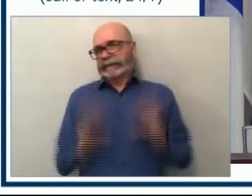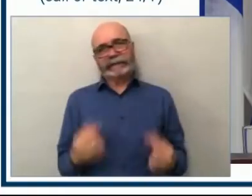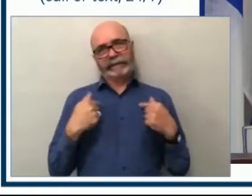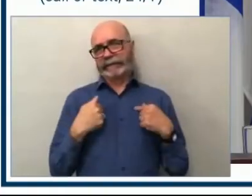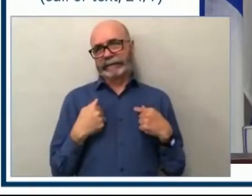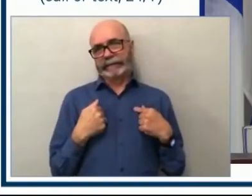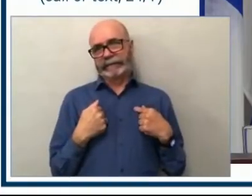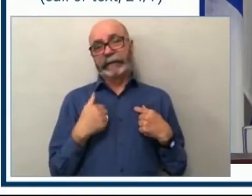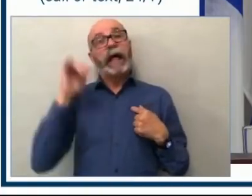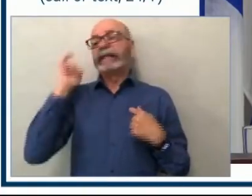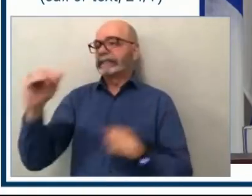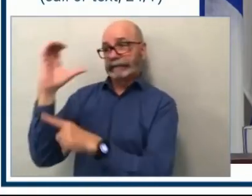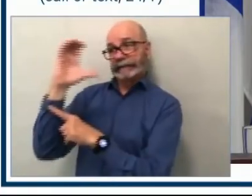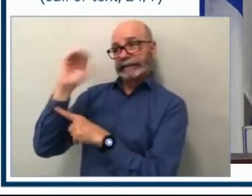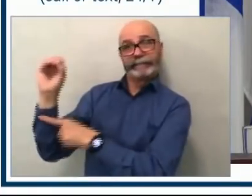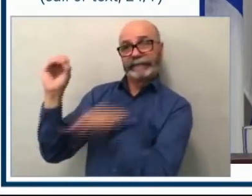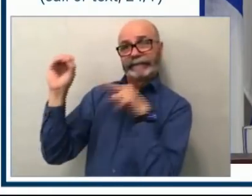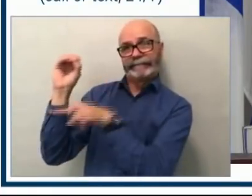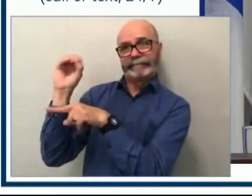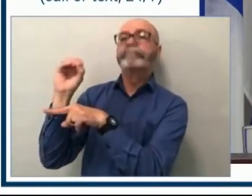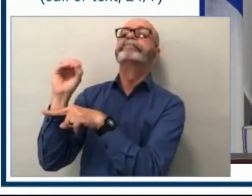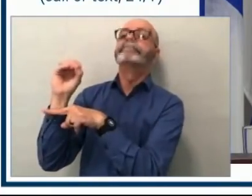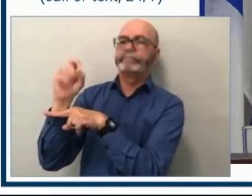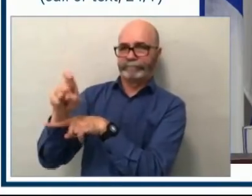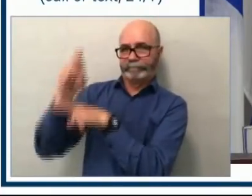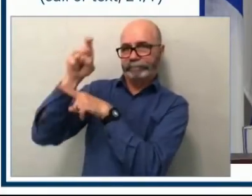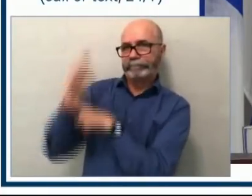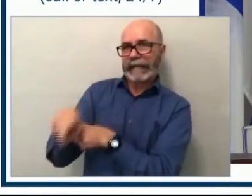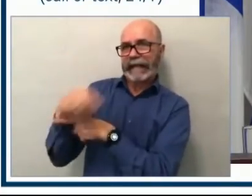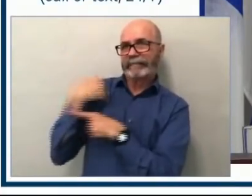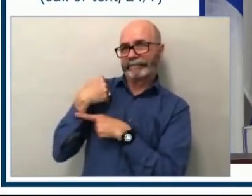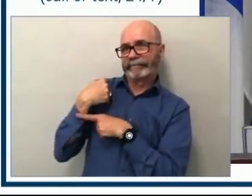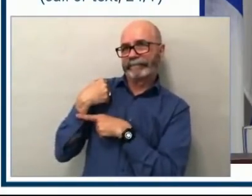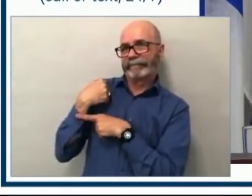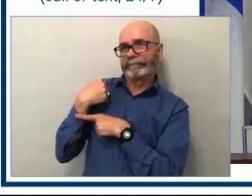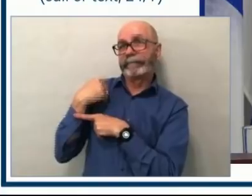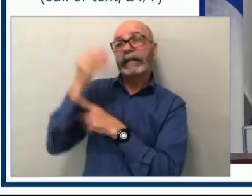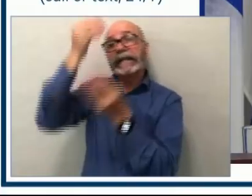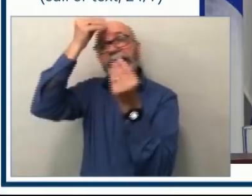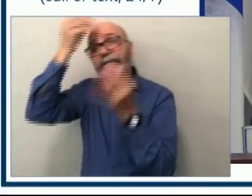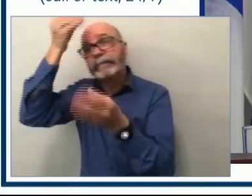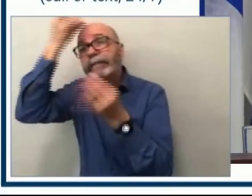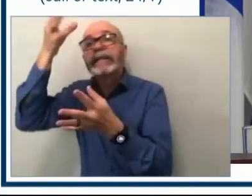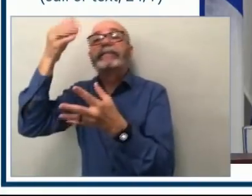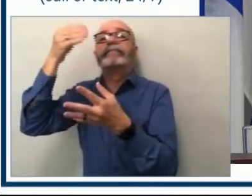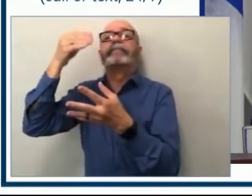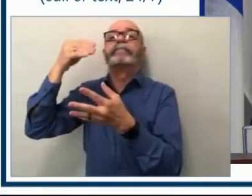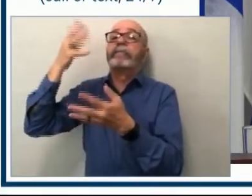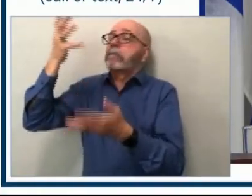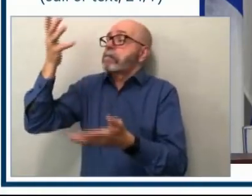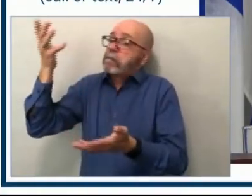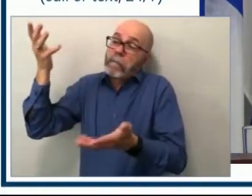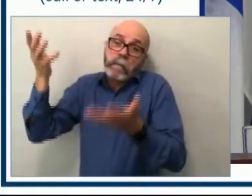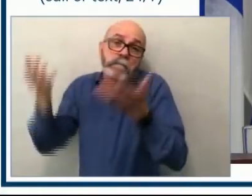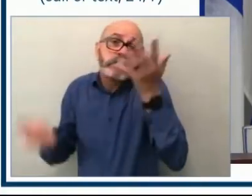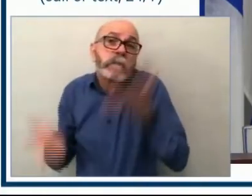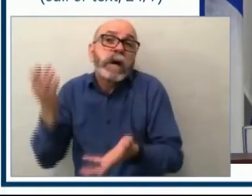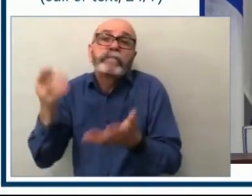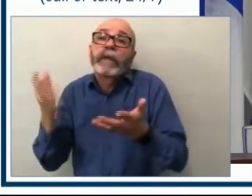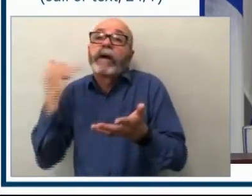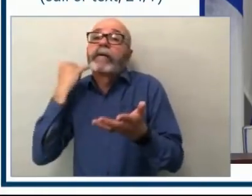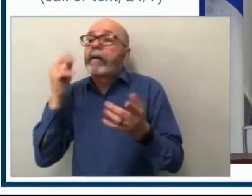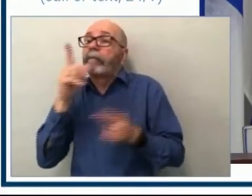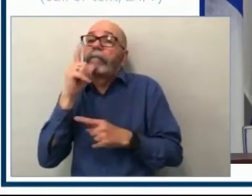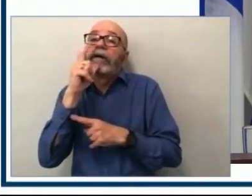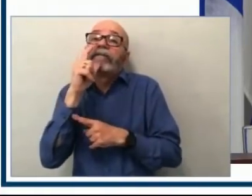purely is an attack on proprietary information in the private sector, and I believe it will put a chill on private sector investment in the province of Nova Scotia. And if that's